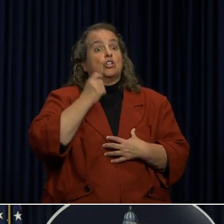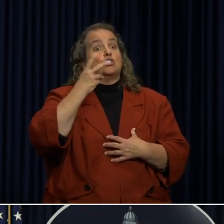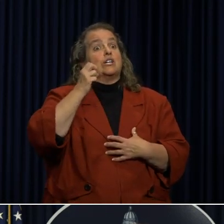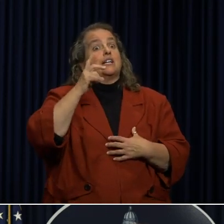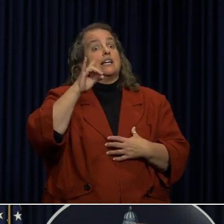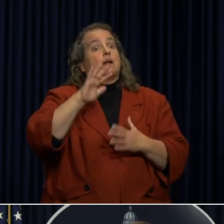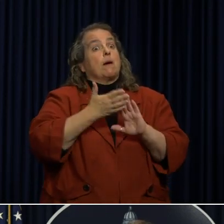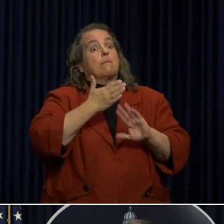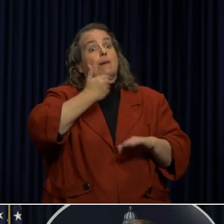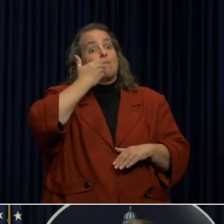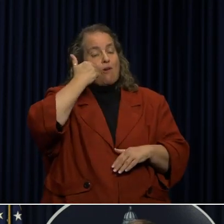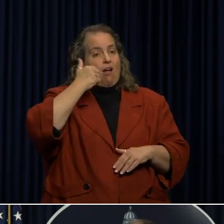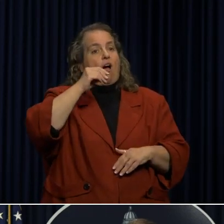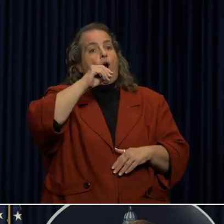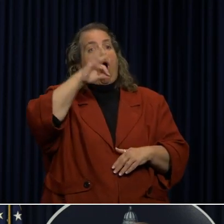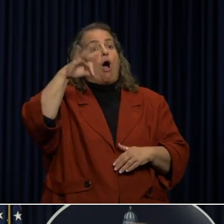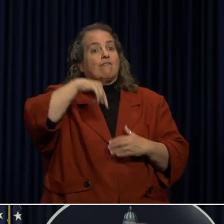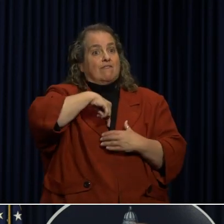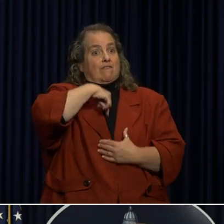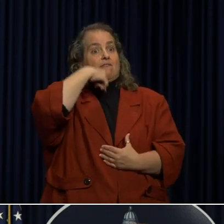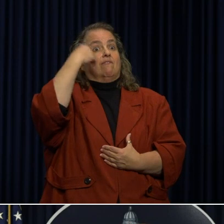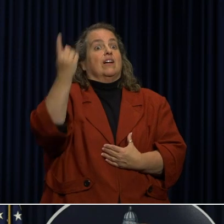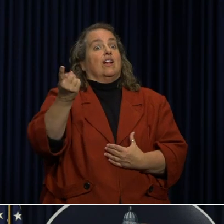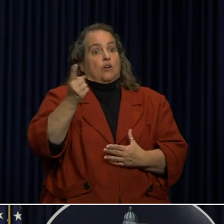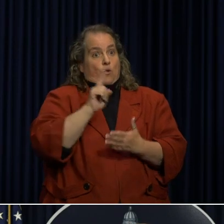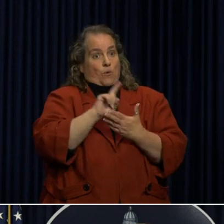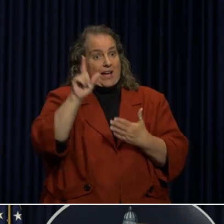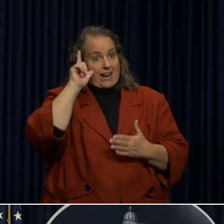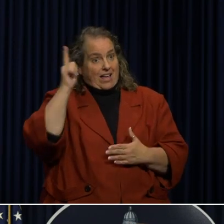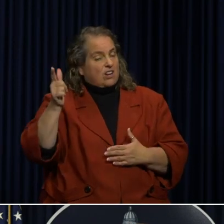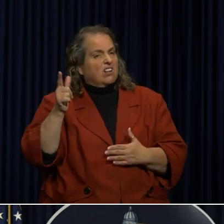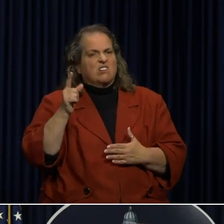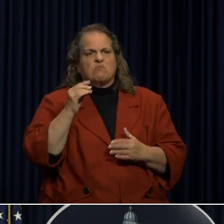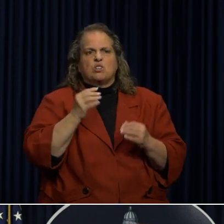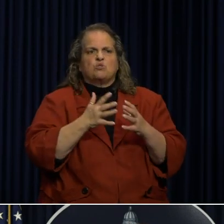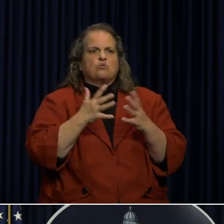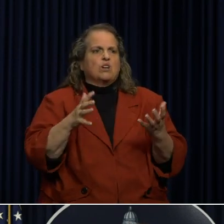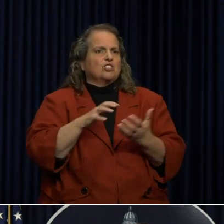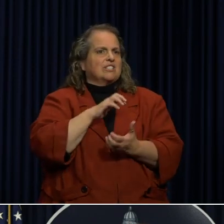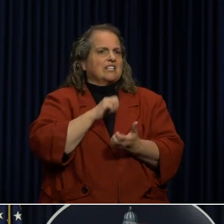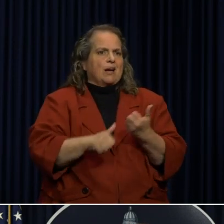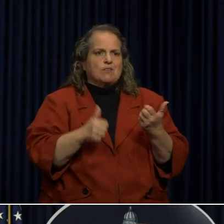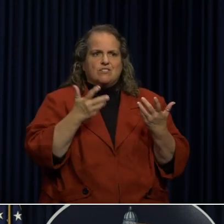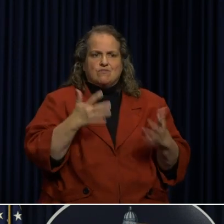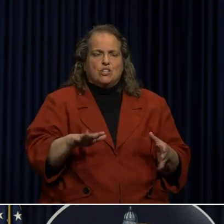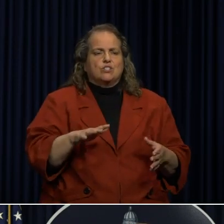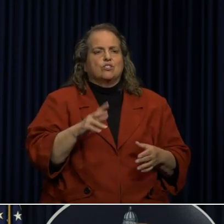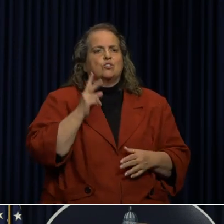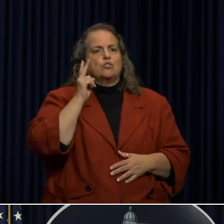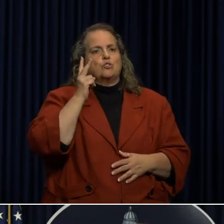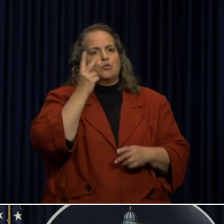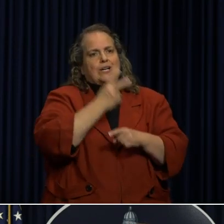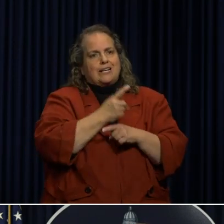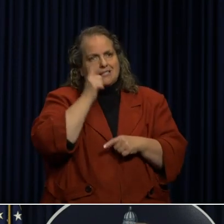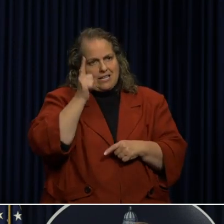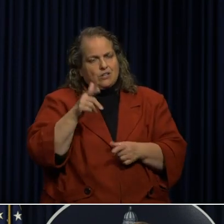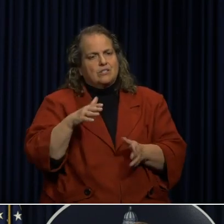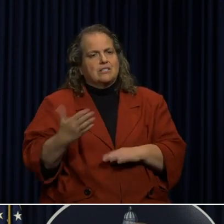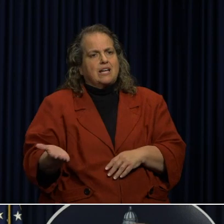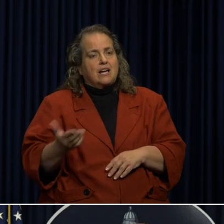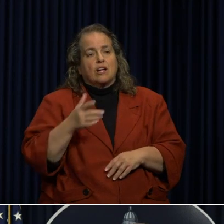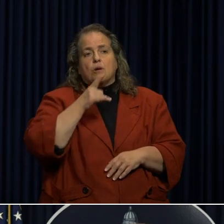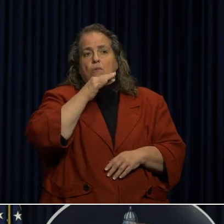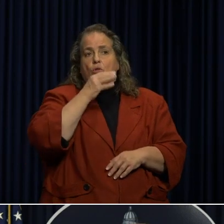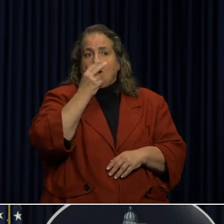later, but too much damage had been done, and she passed away about 2 days later. Patsy was a mother to 3 sons. She was